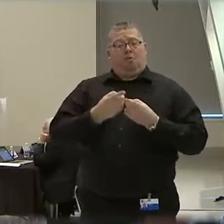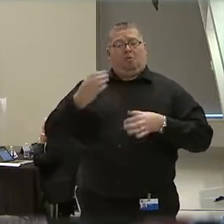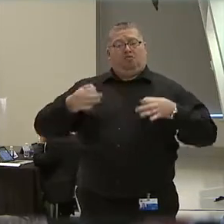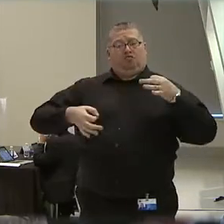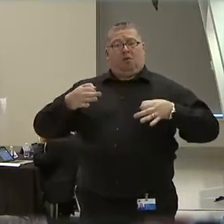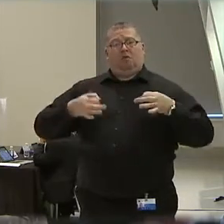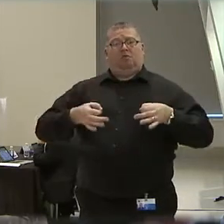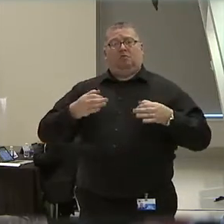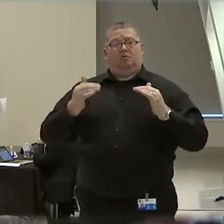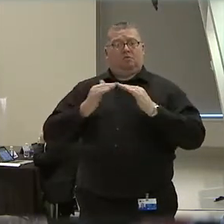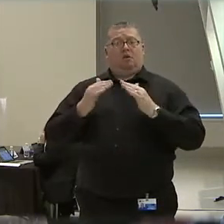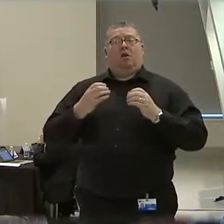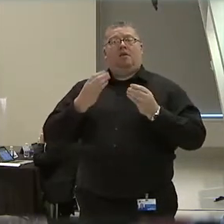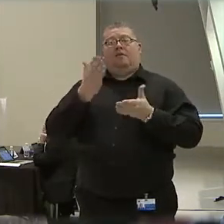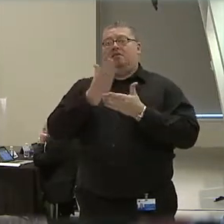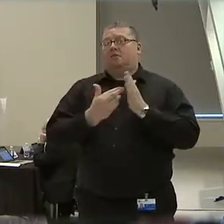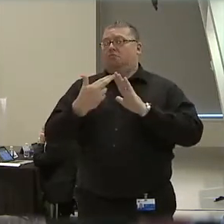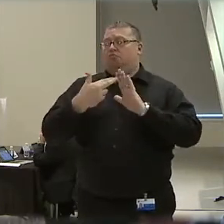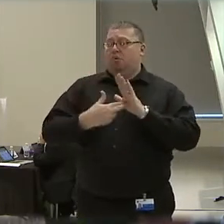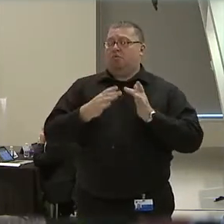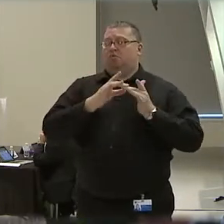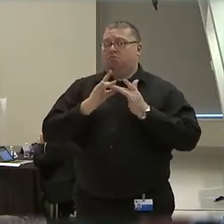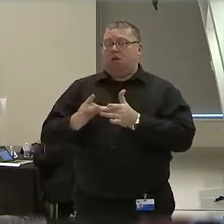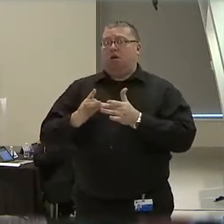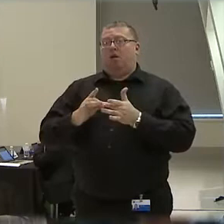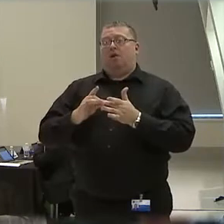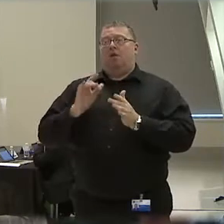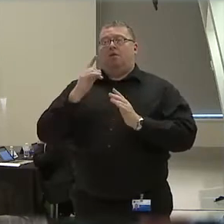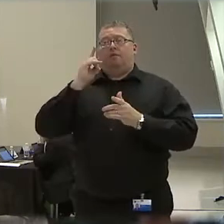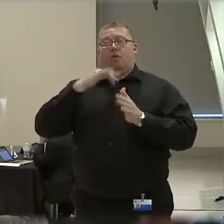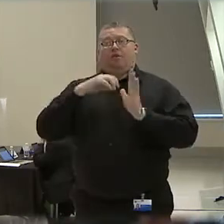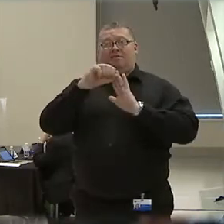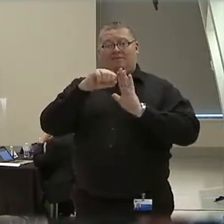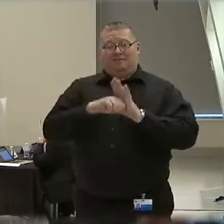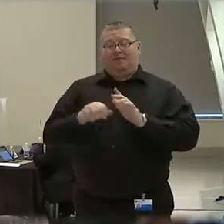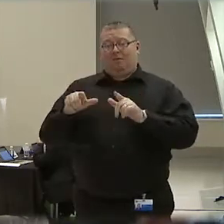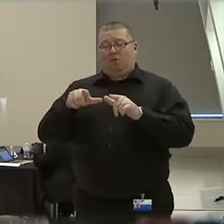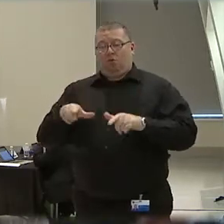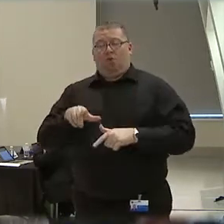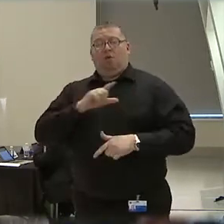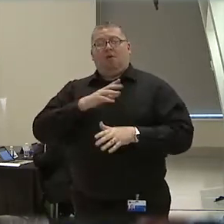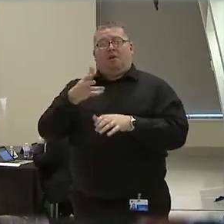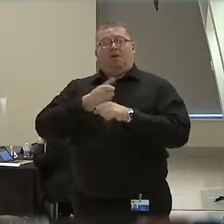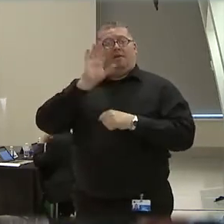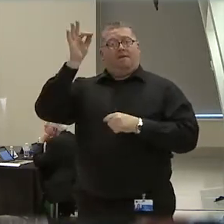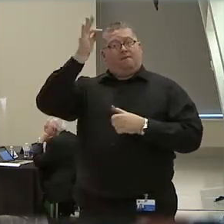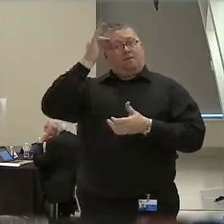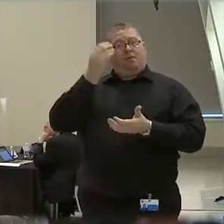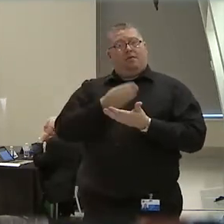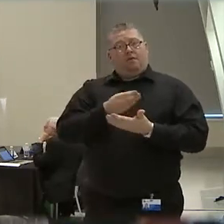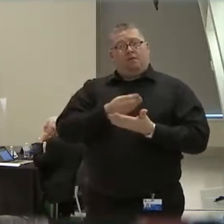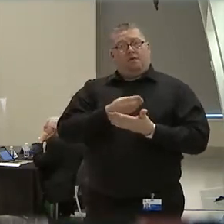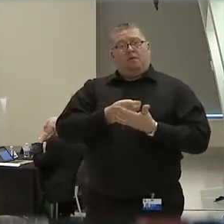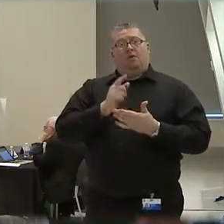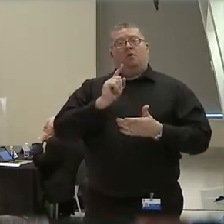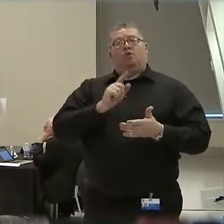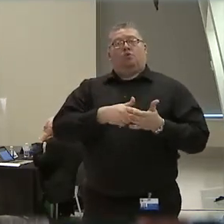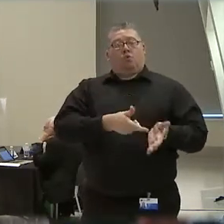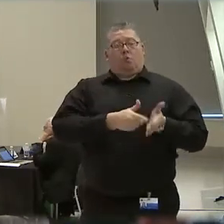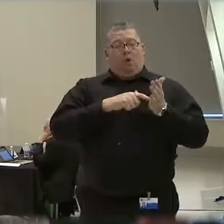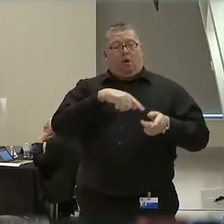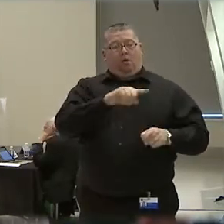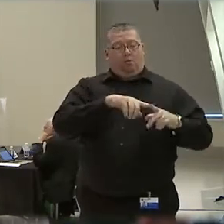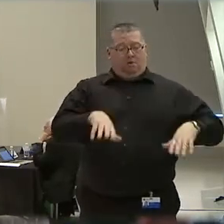issue guidance or regulations to state and local law enforcement agencies receiving federal funding, requiring them to